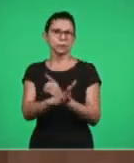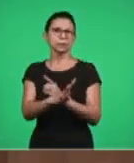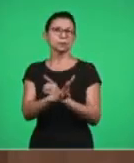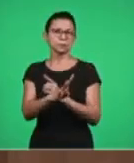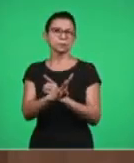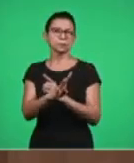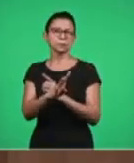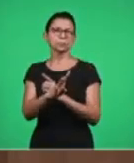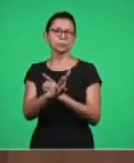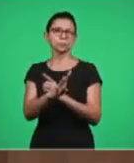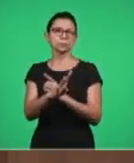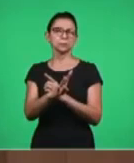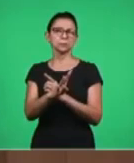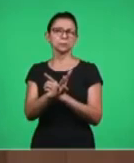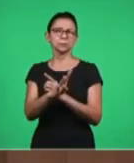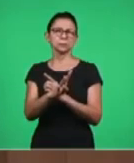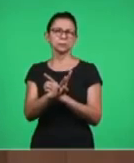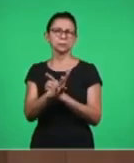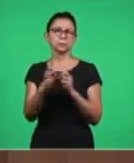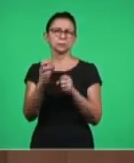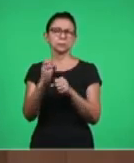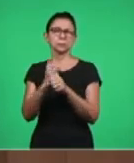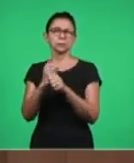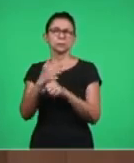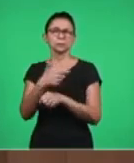schools throughout this year.